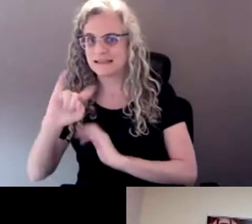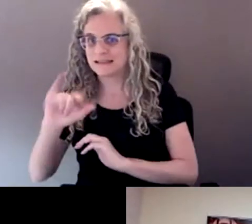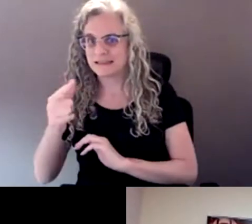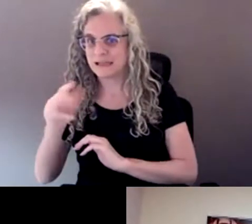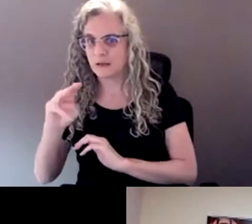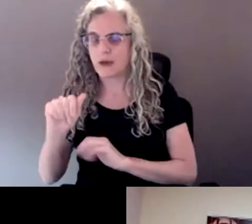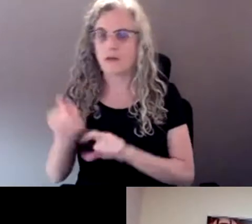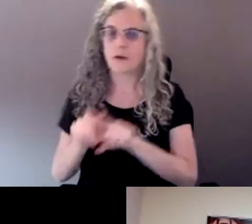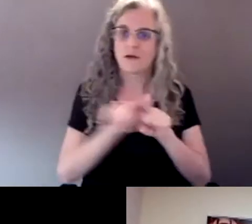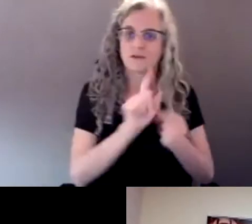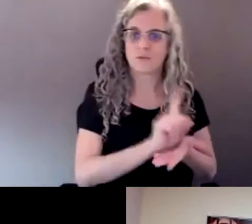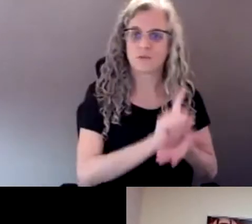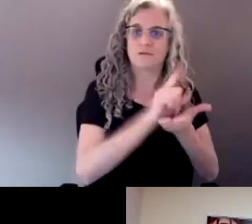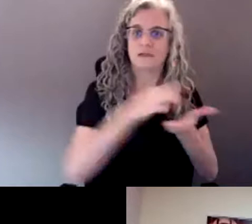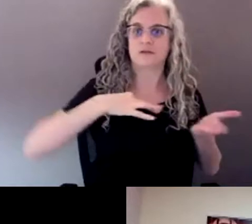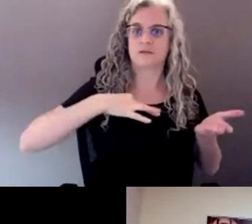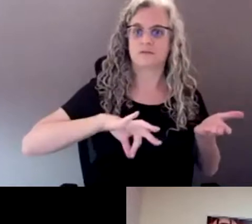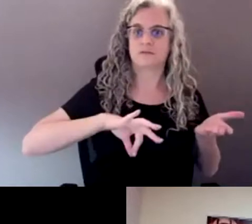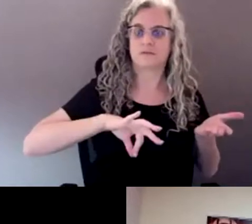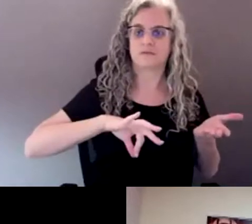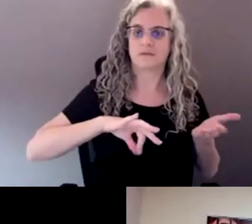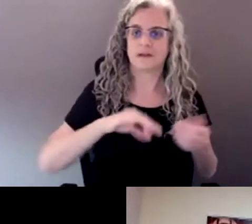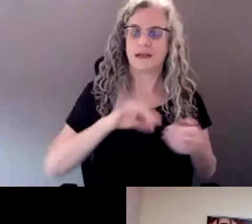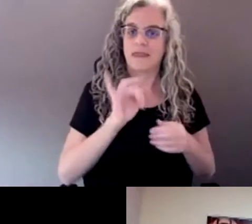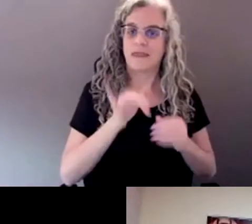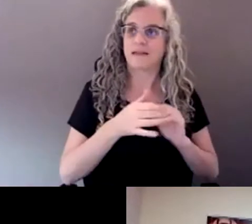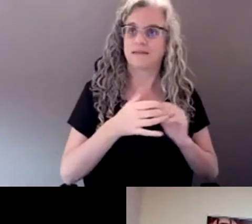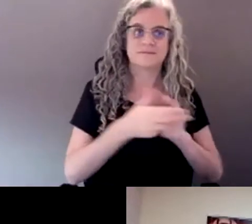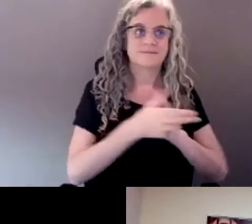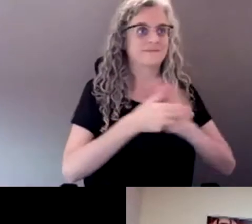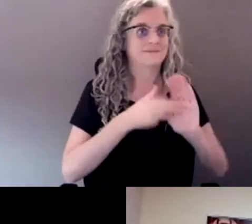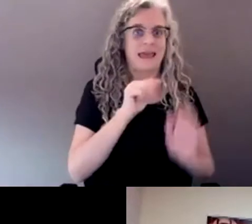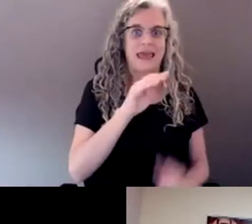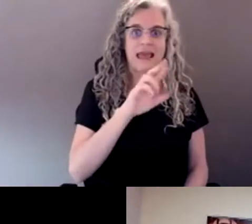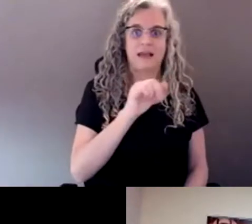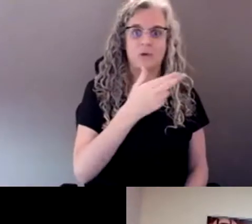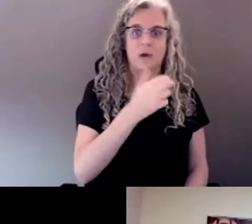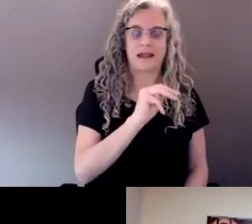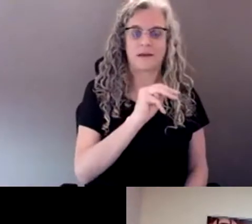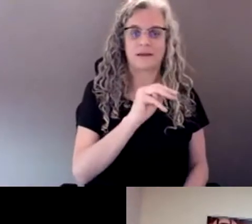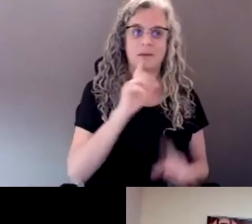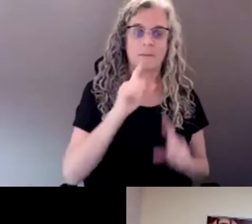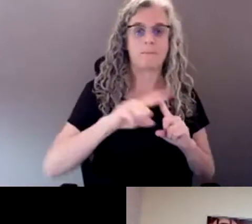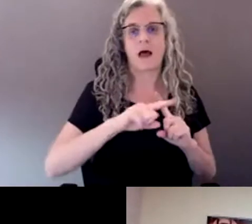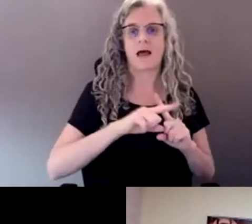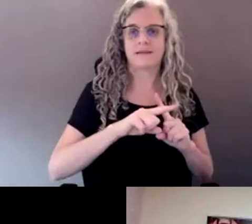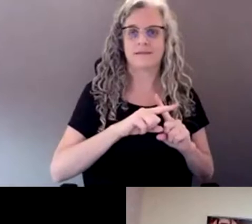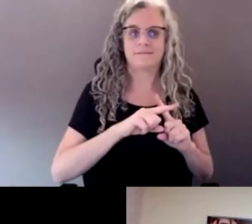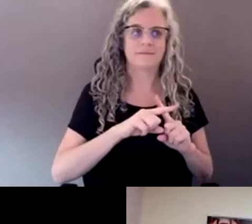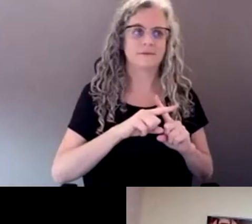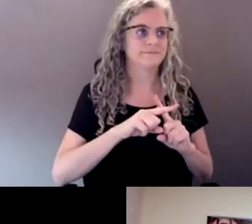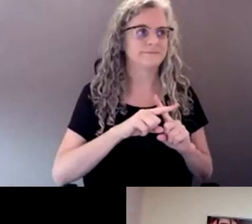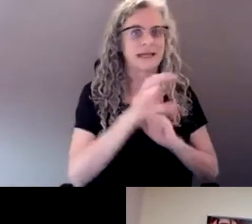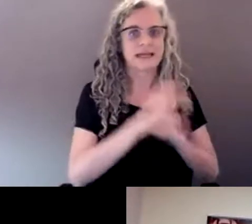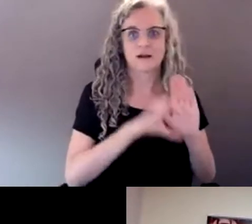Abraham is retains a positive racist power. We can, I won't, shouldn't call it racist, a positive mapping